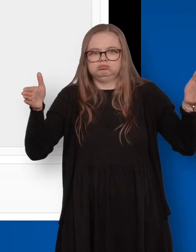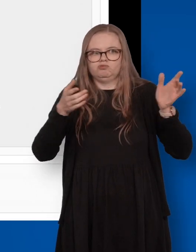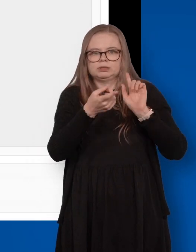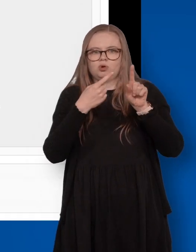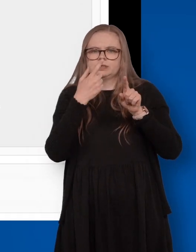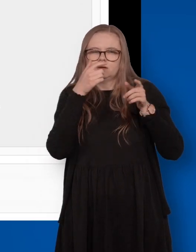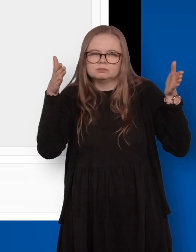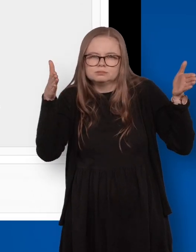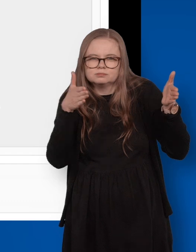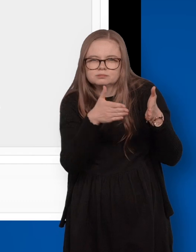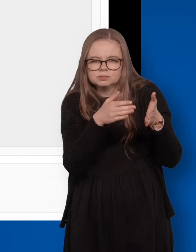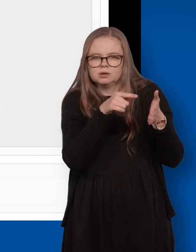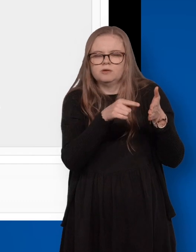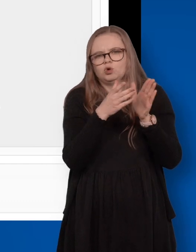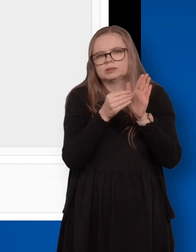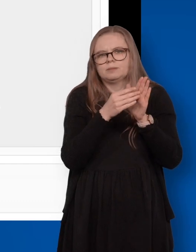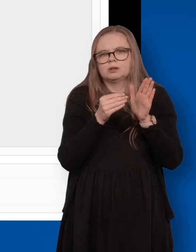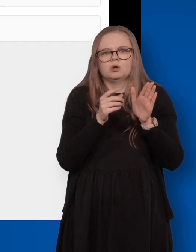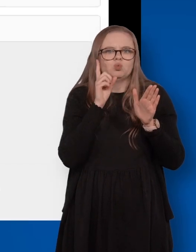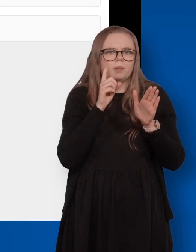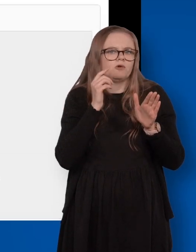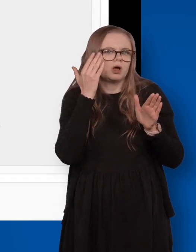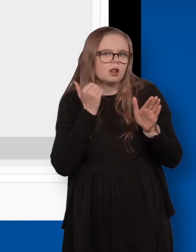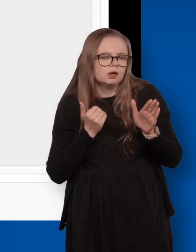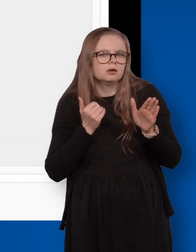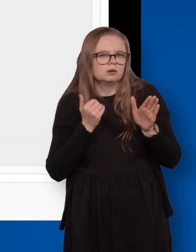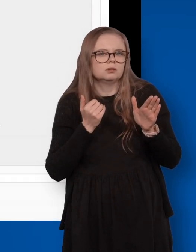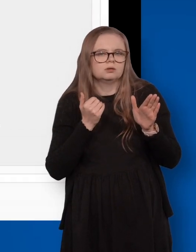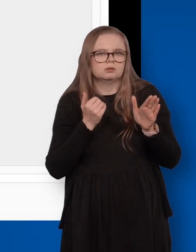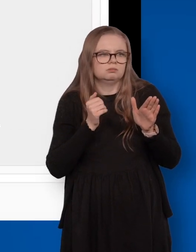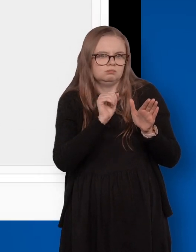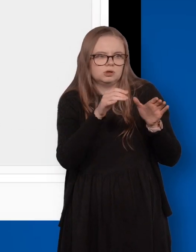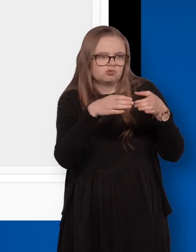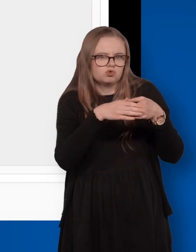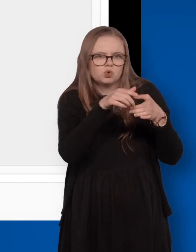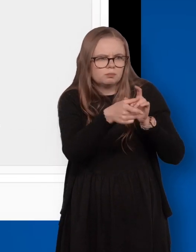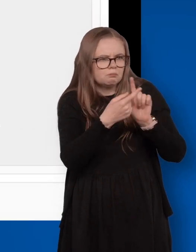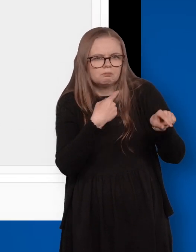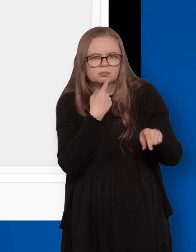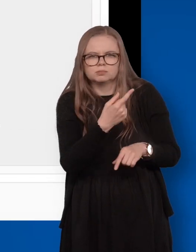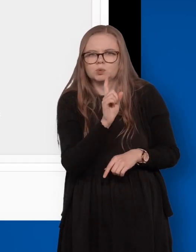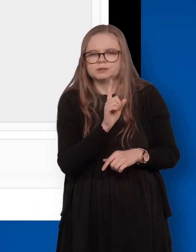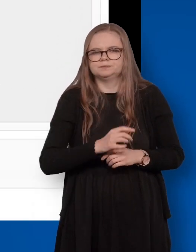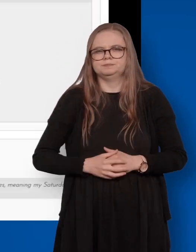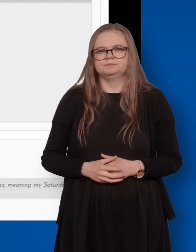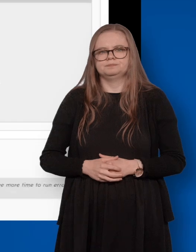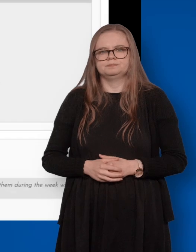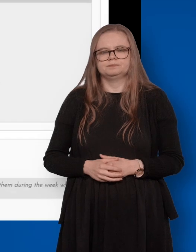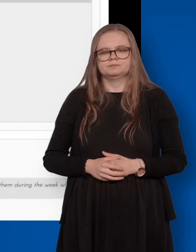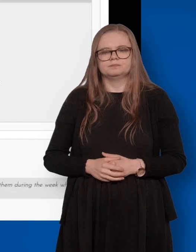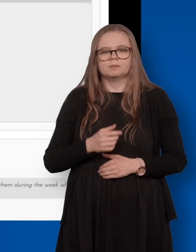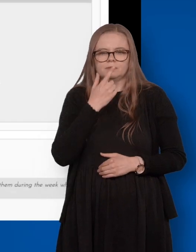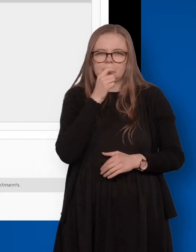the responses for women of color within the group. So we can look